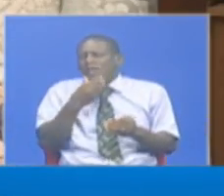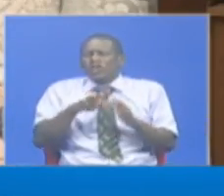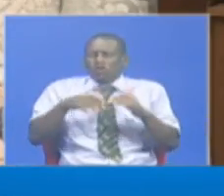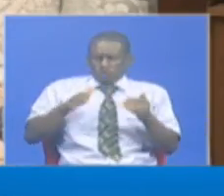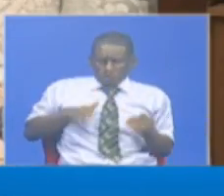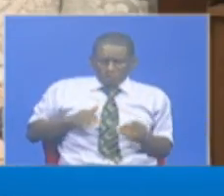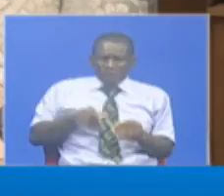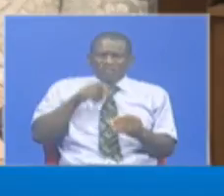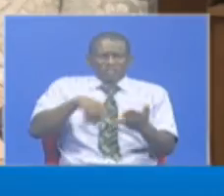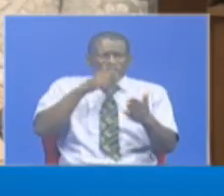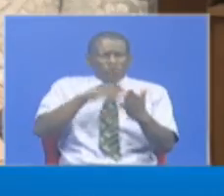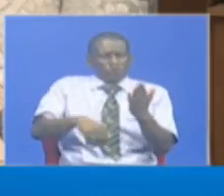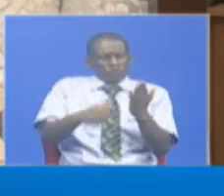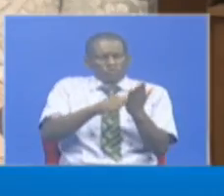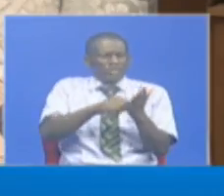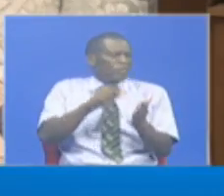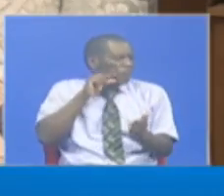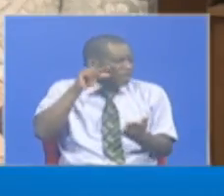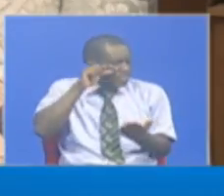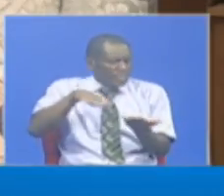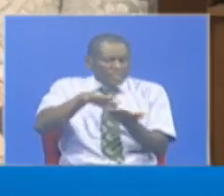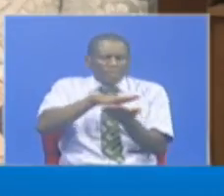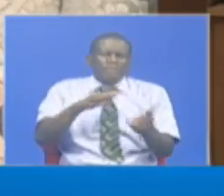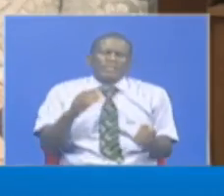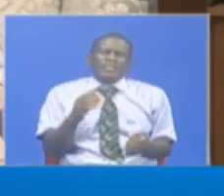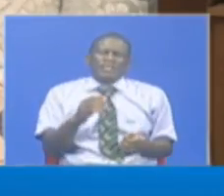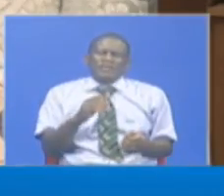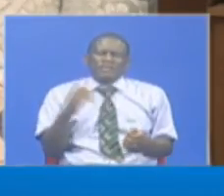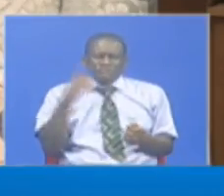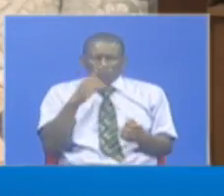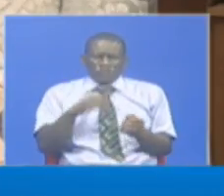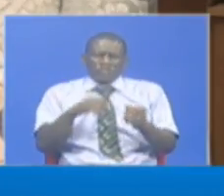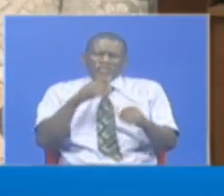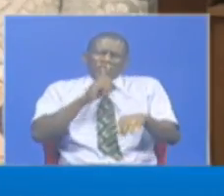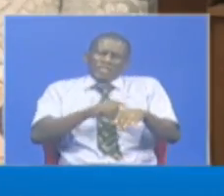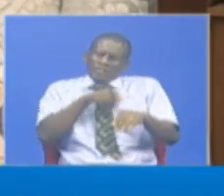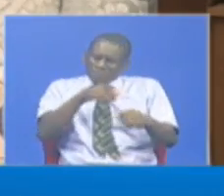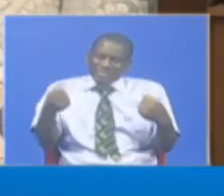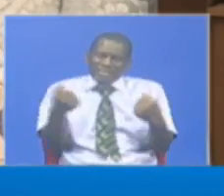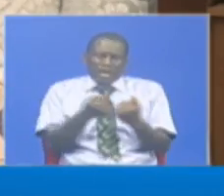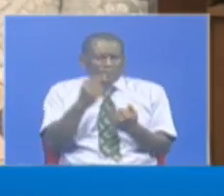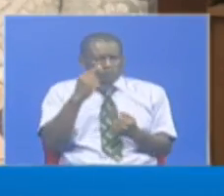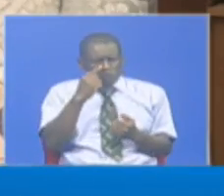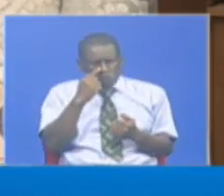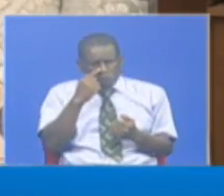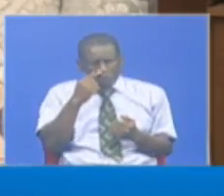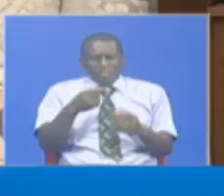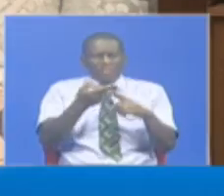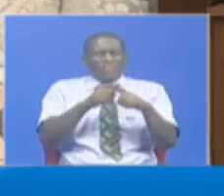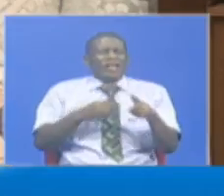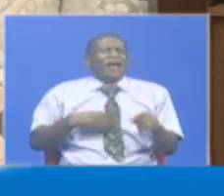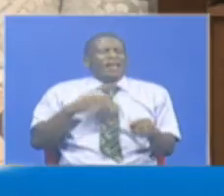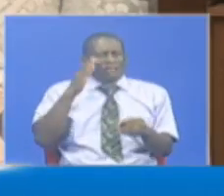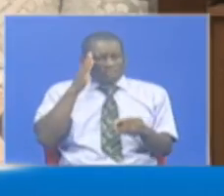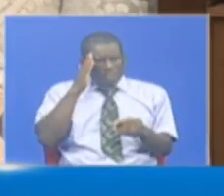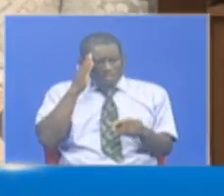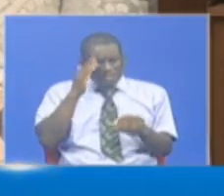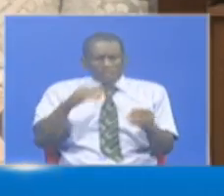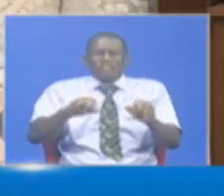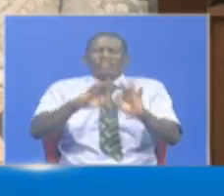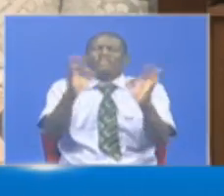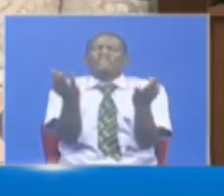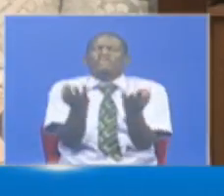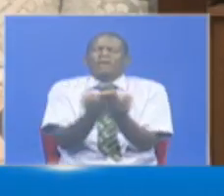what we call gender-based violence. Therefore, when it happens at home, then I think the whole family